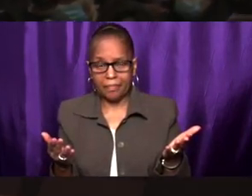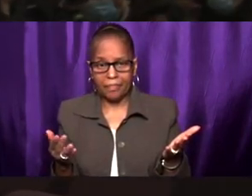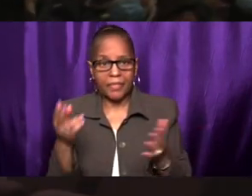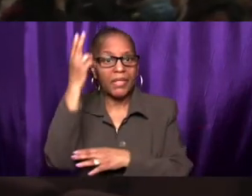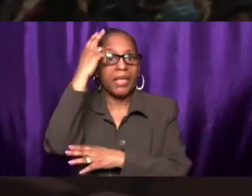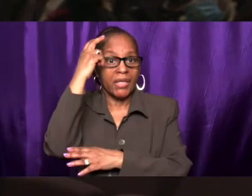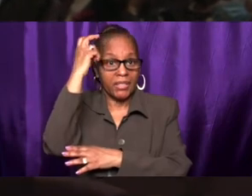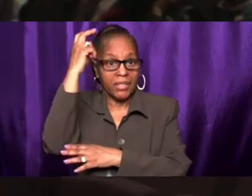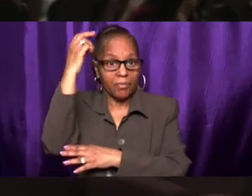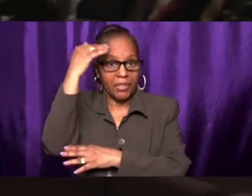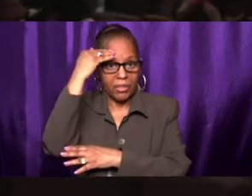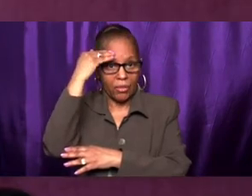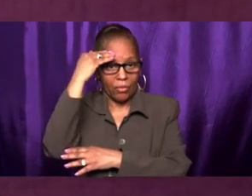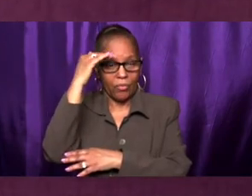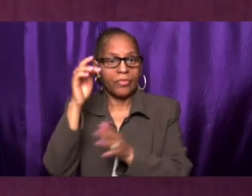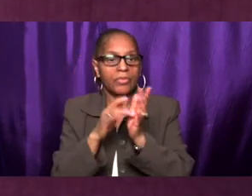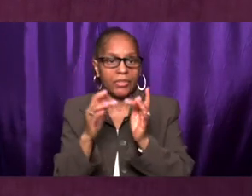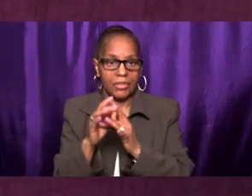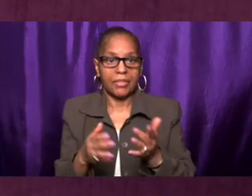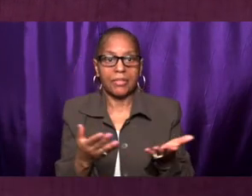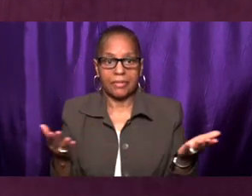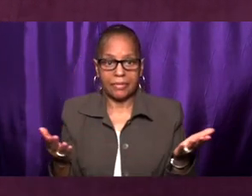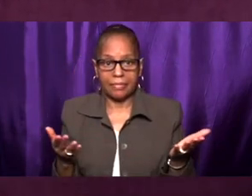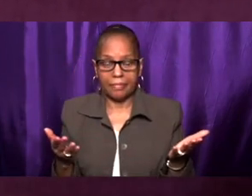demons know that Jesus is in the place.